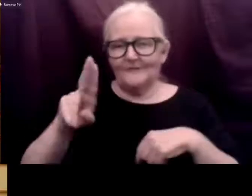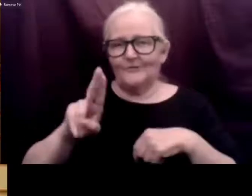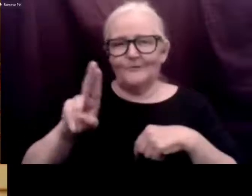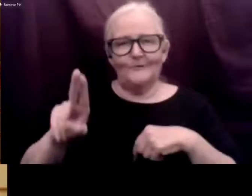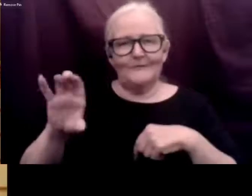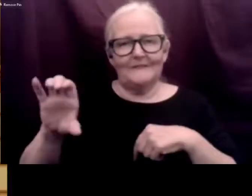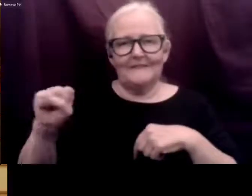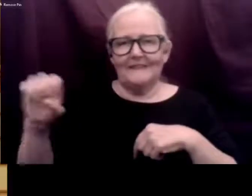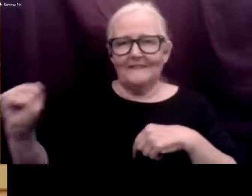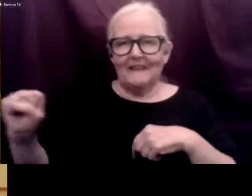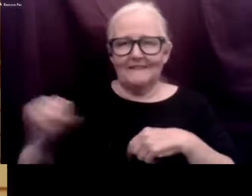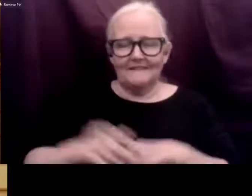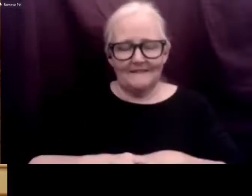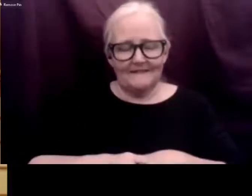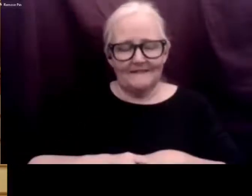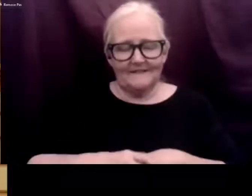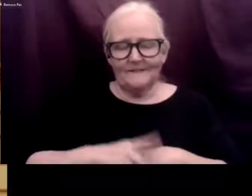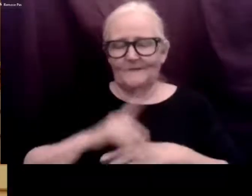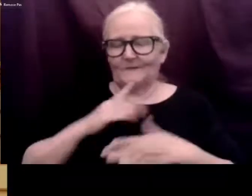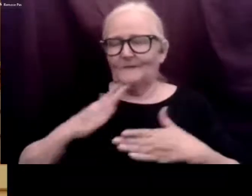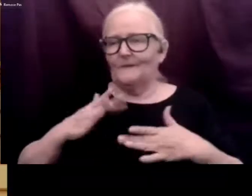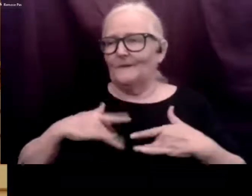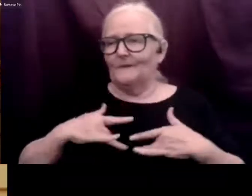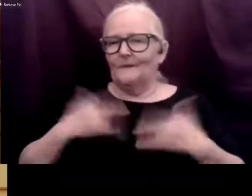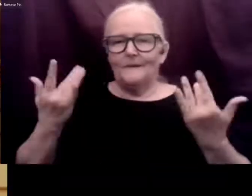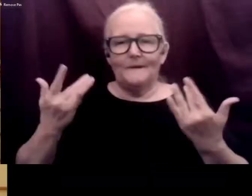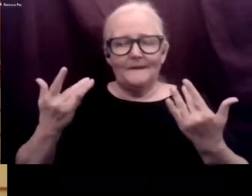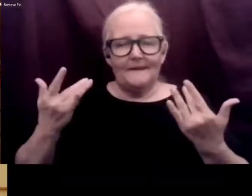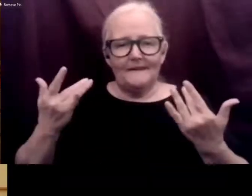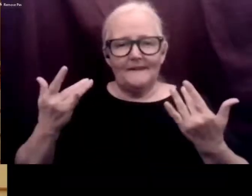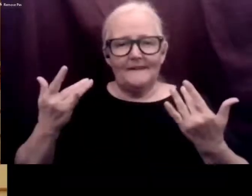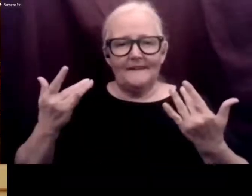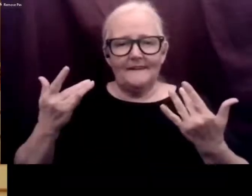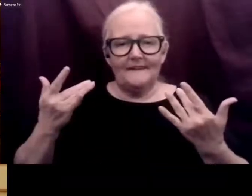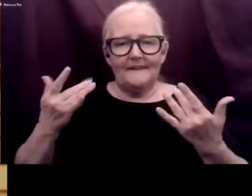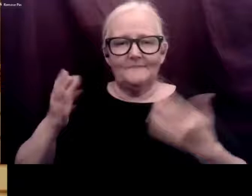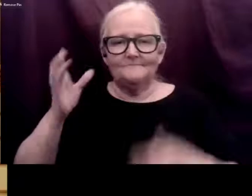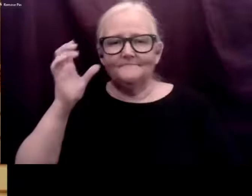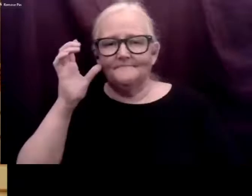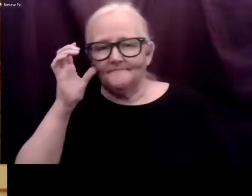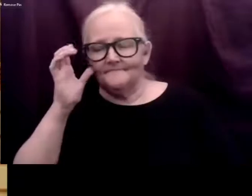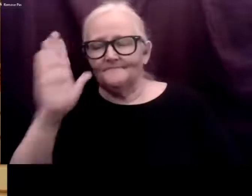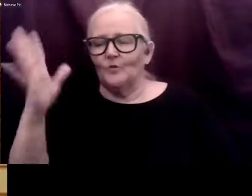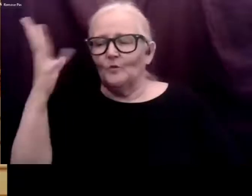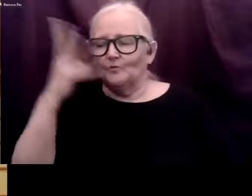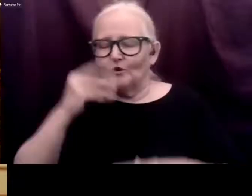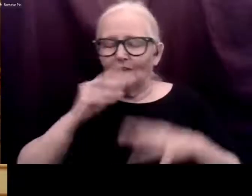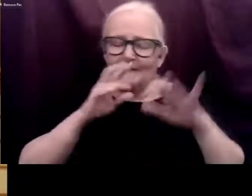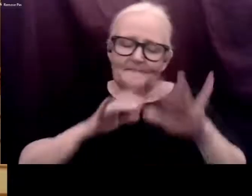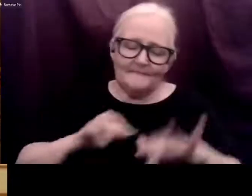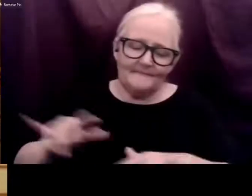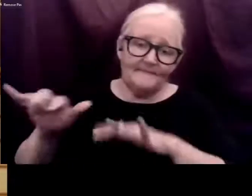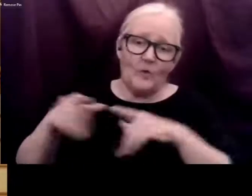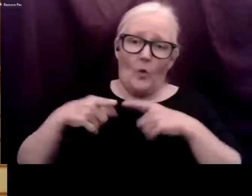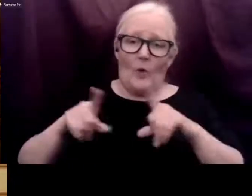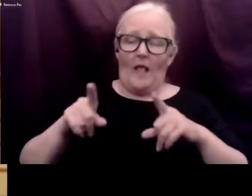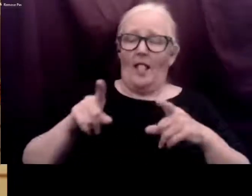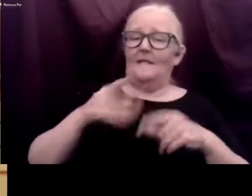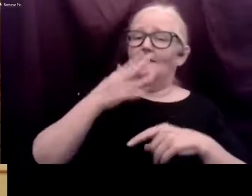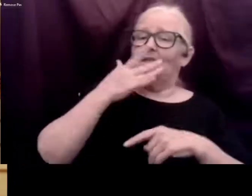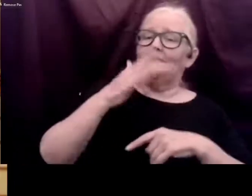joy to your beautiful playing in the choir. You've brought us beauty and